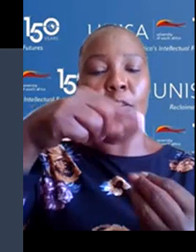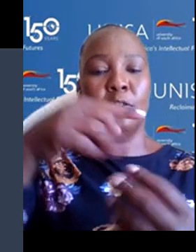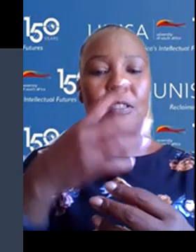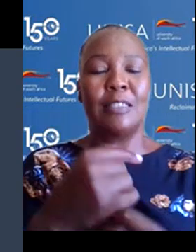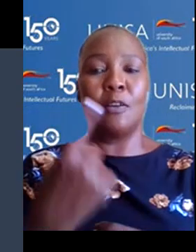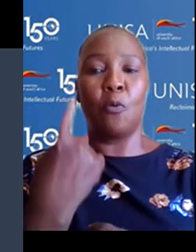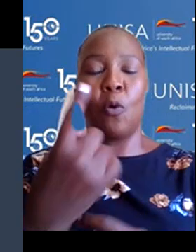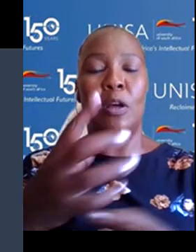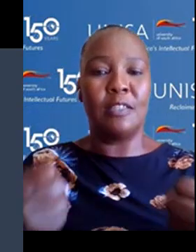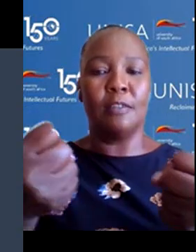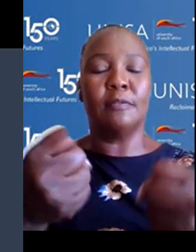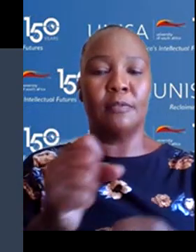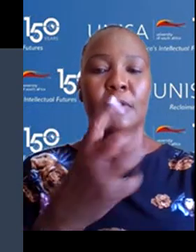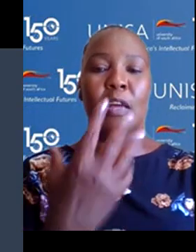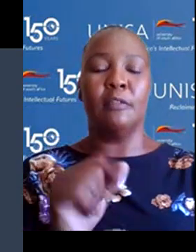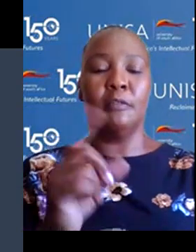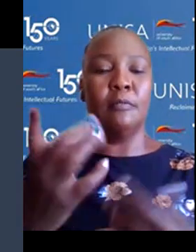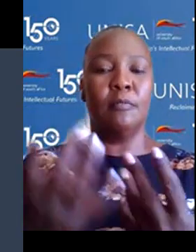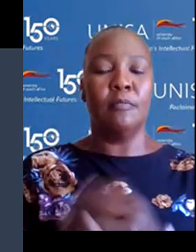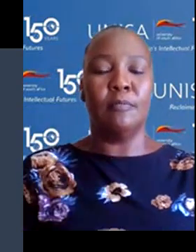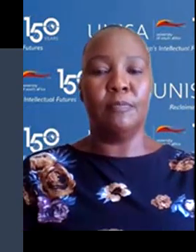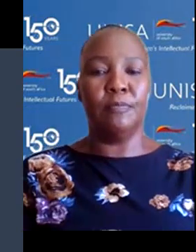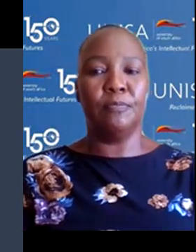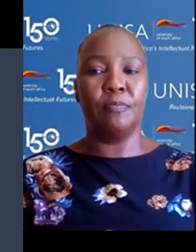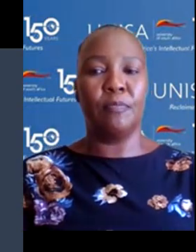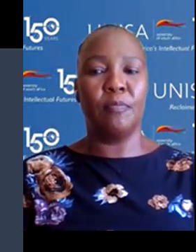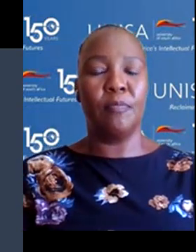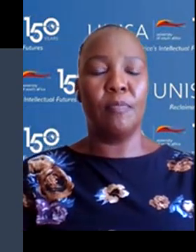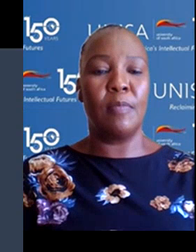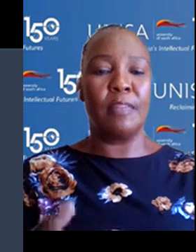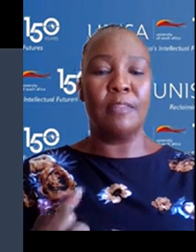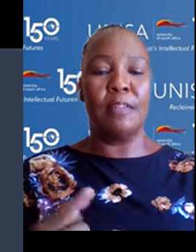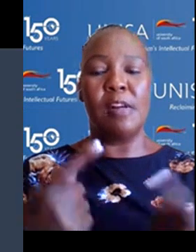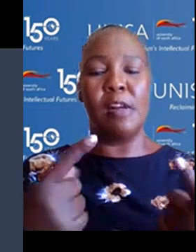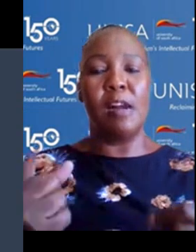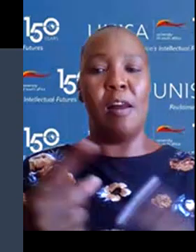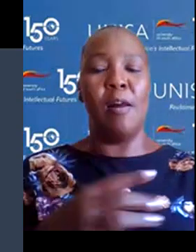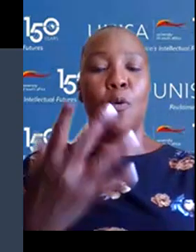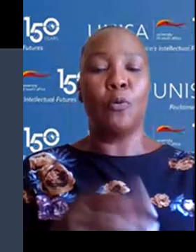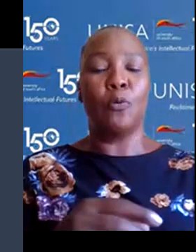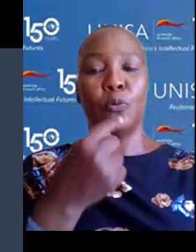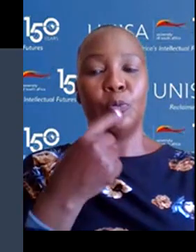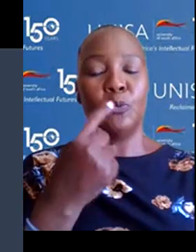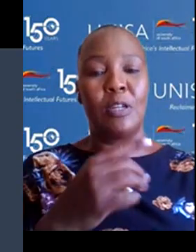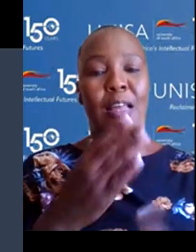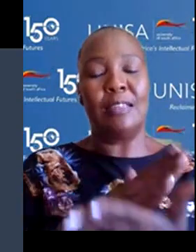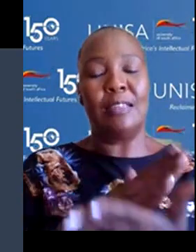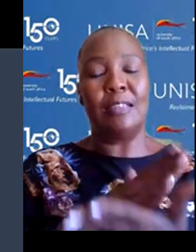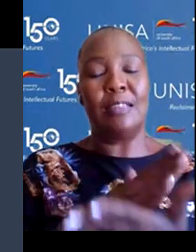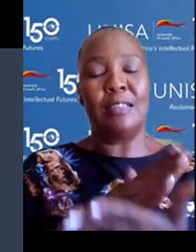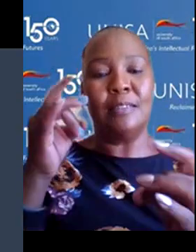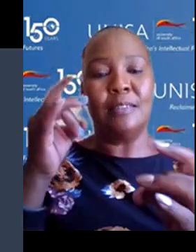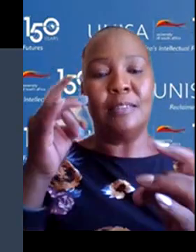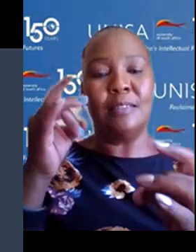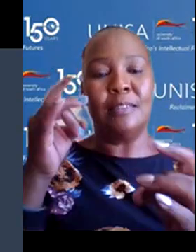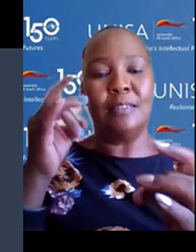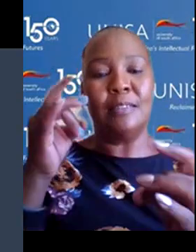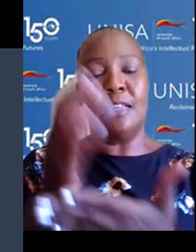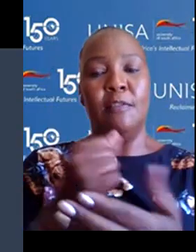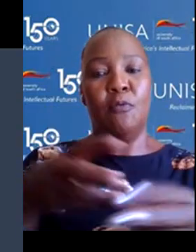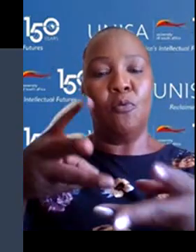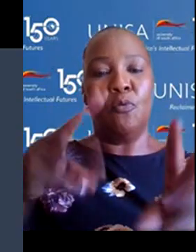it manages where the information comes in and who adds the information. So it really is a safe way of actually doing the versioning. And